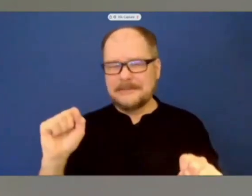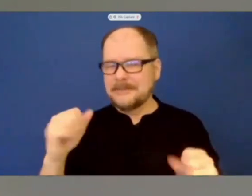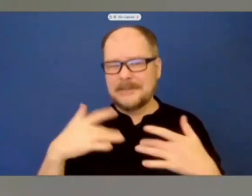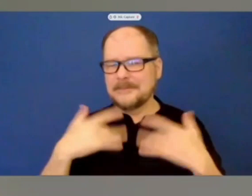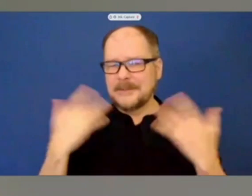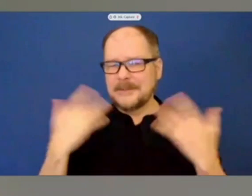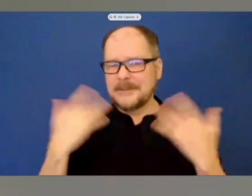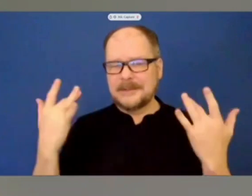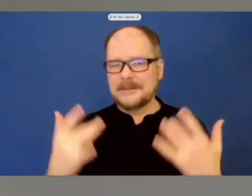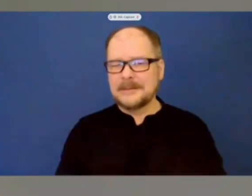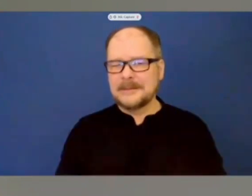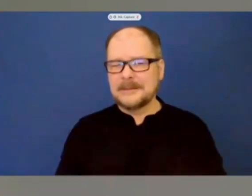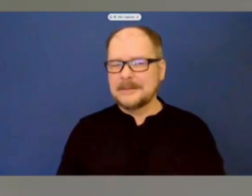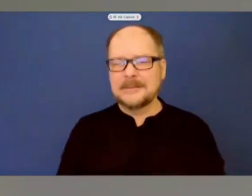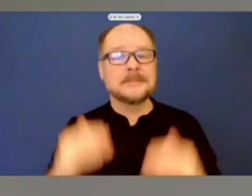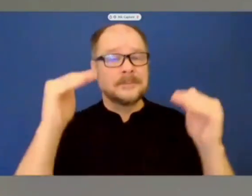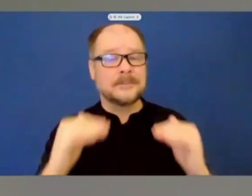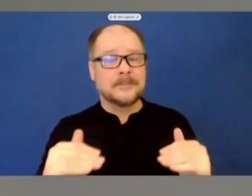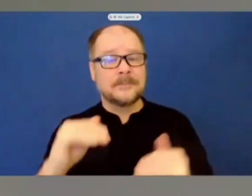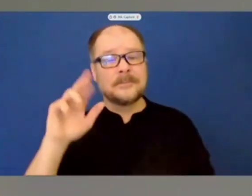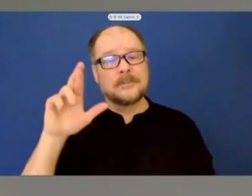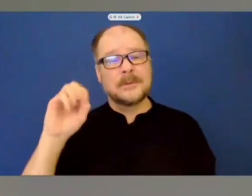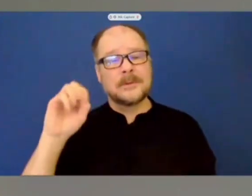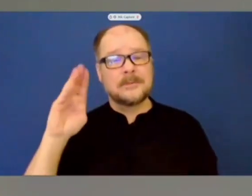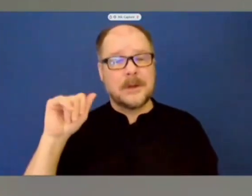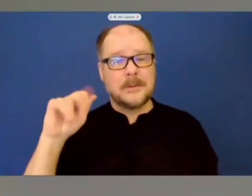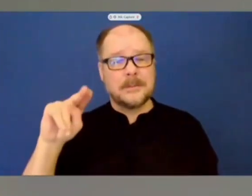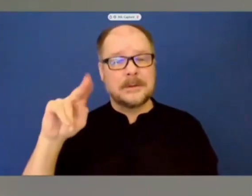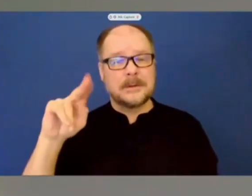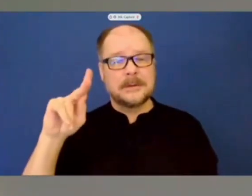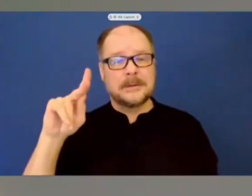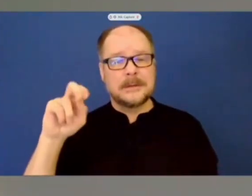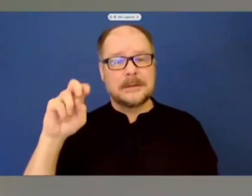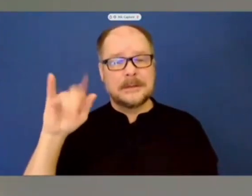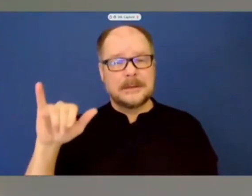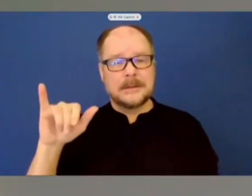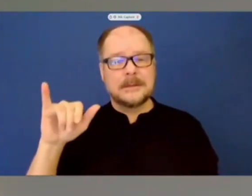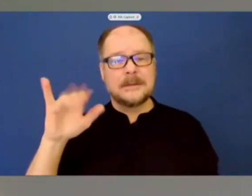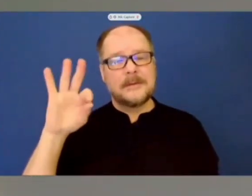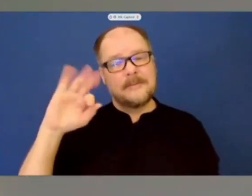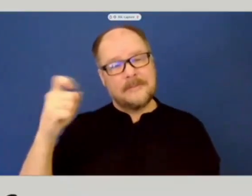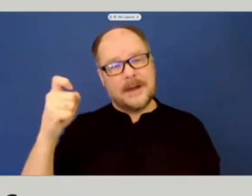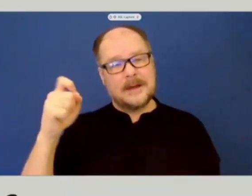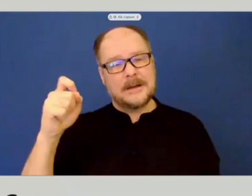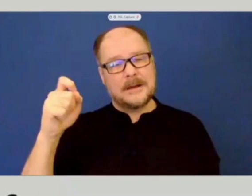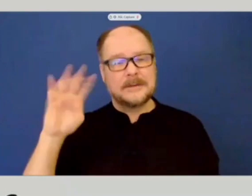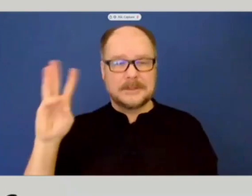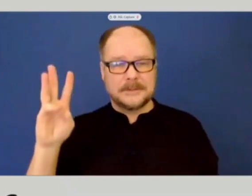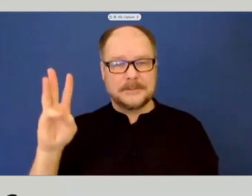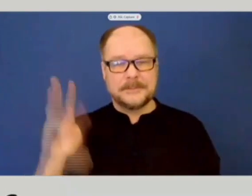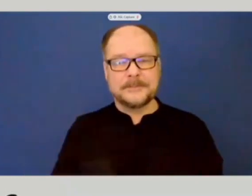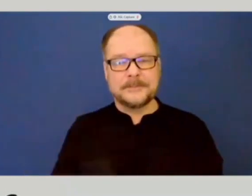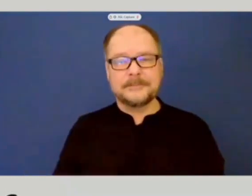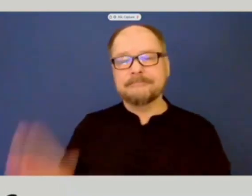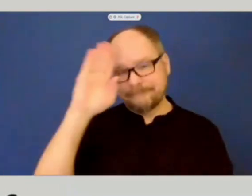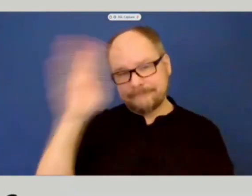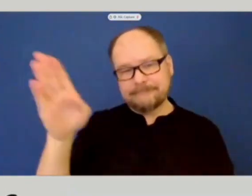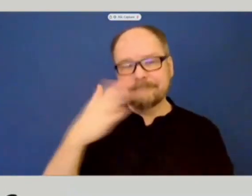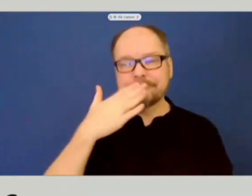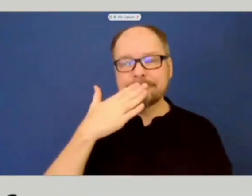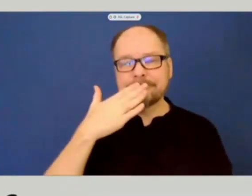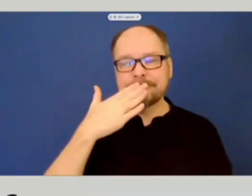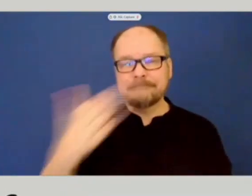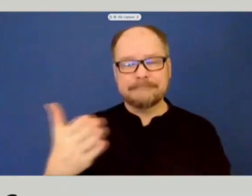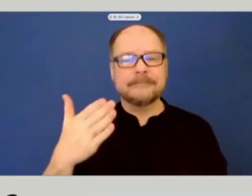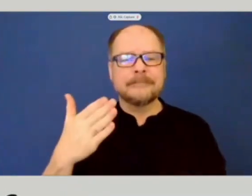Next question is Robin Kanady, Fox 46. Good morning. Thanks for taking my question. Have you